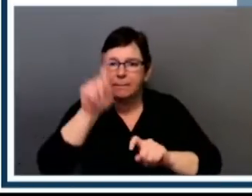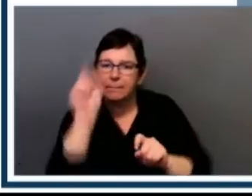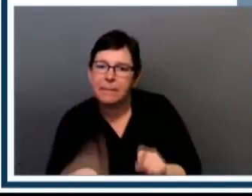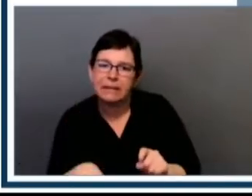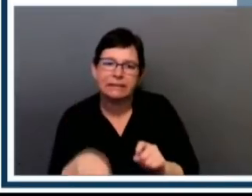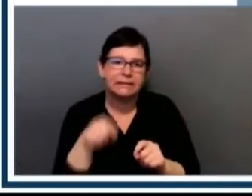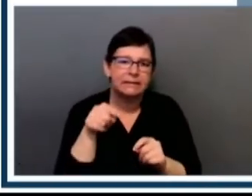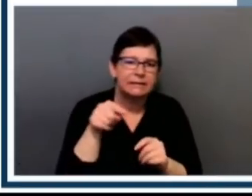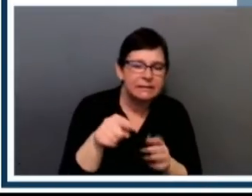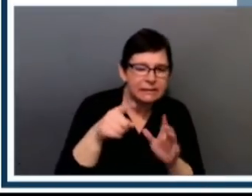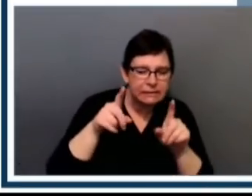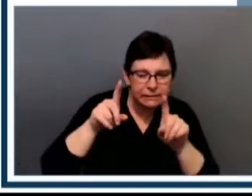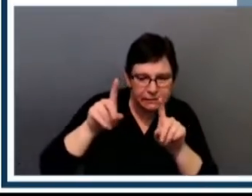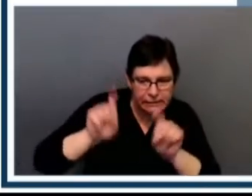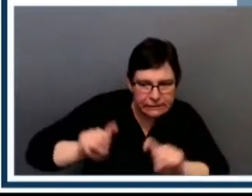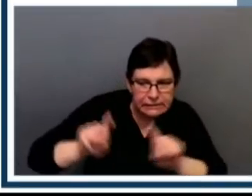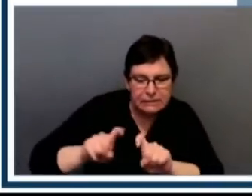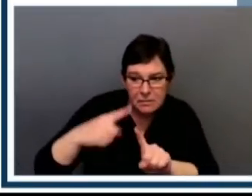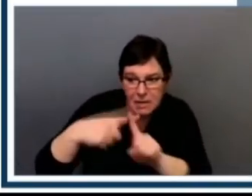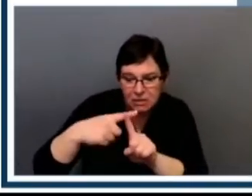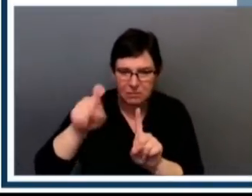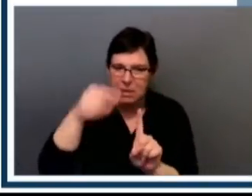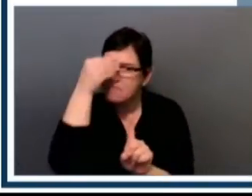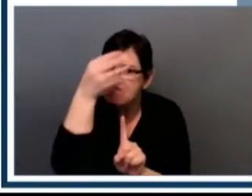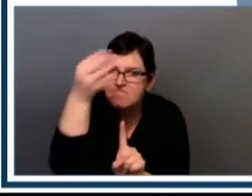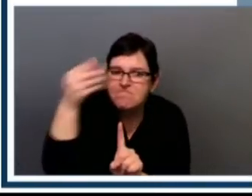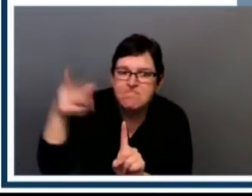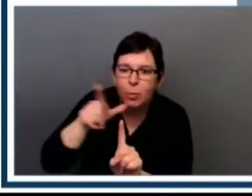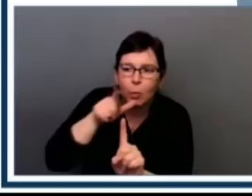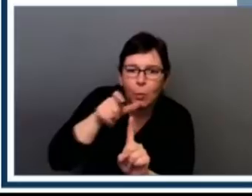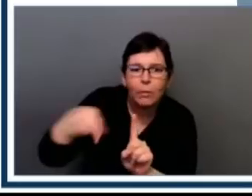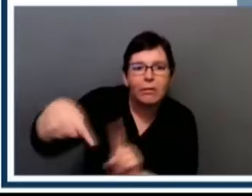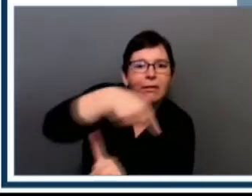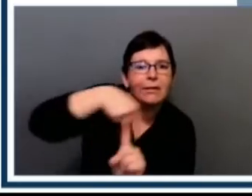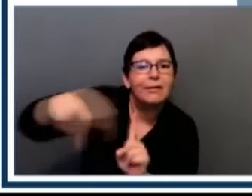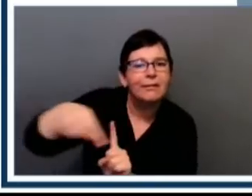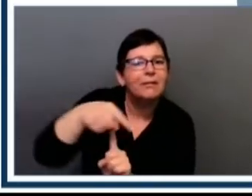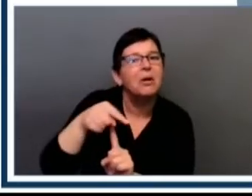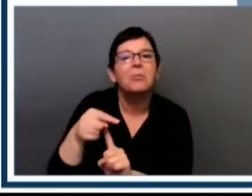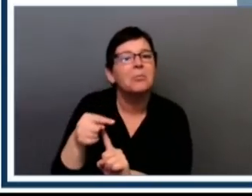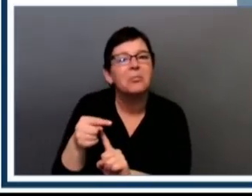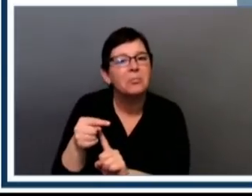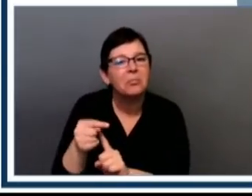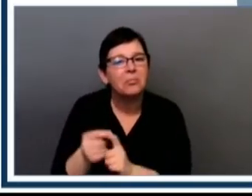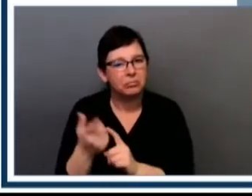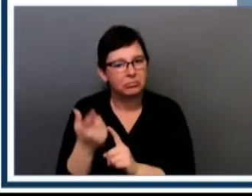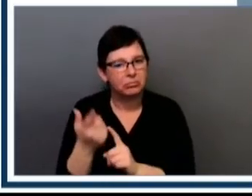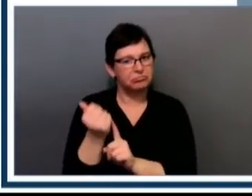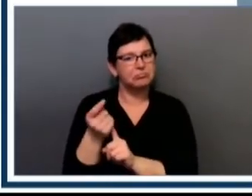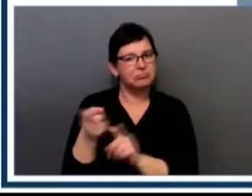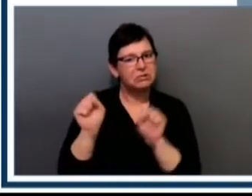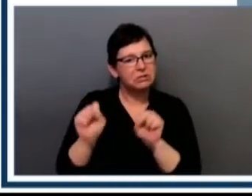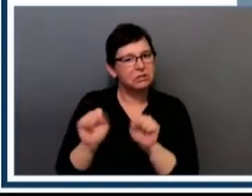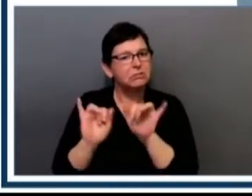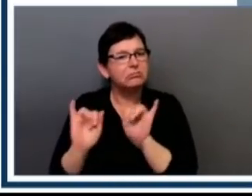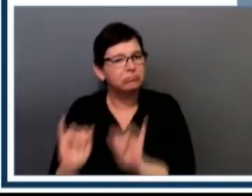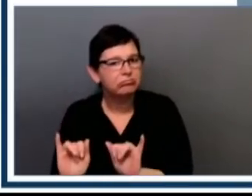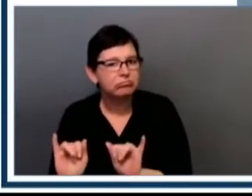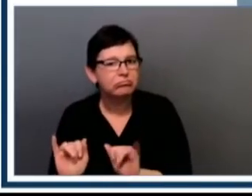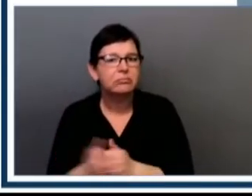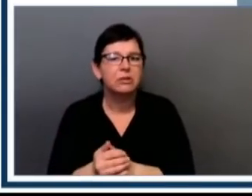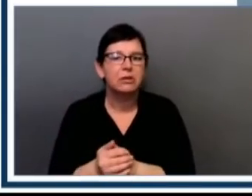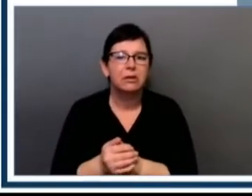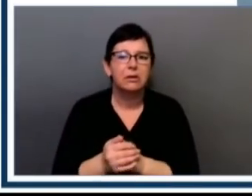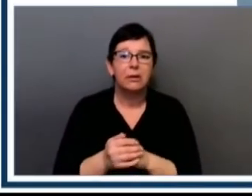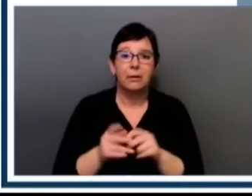confirmed case will no longer be required to isolate as long as they do not have symptoms. More details on this